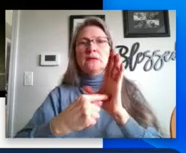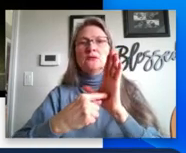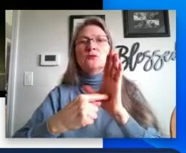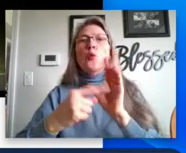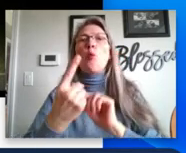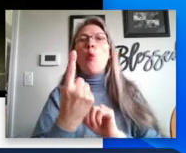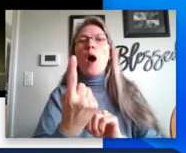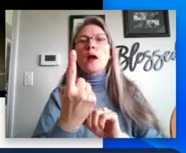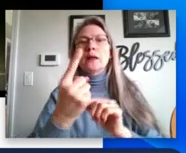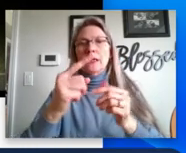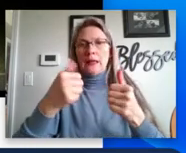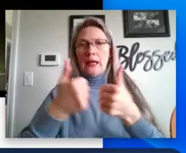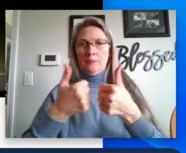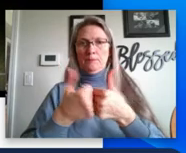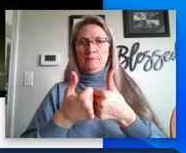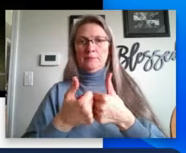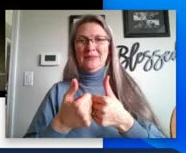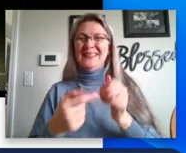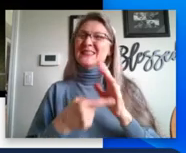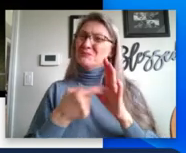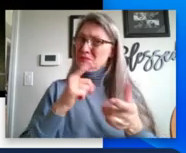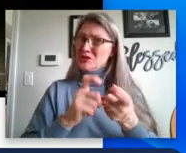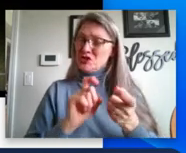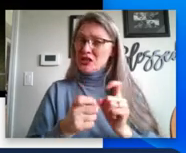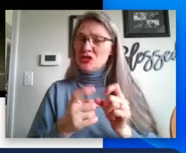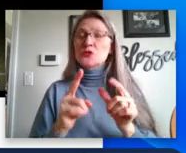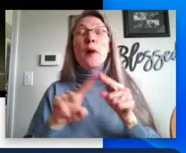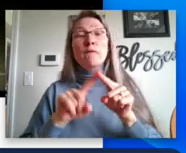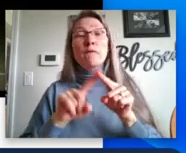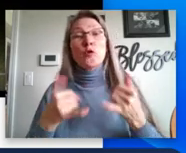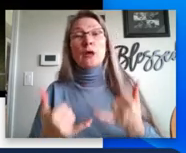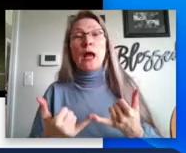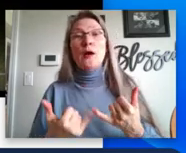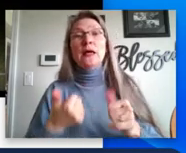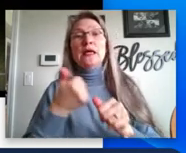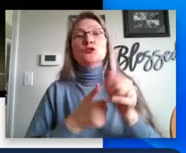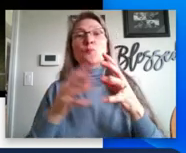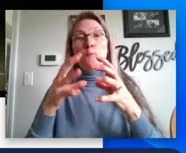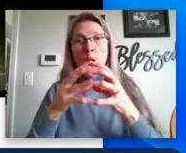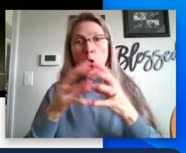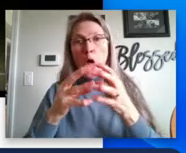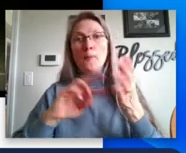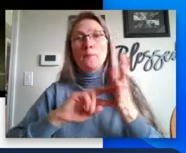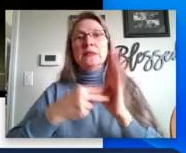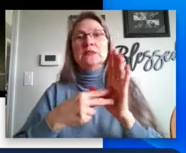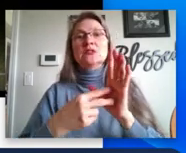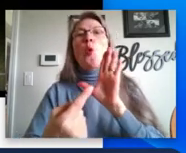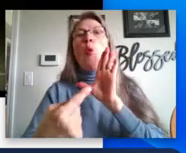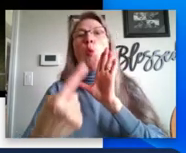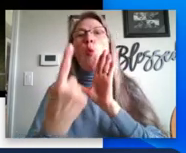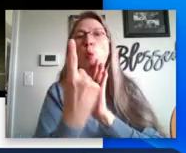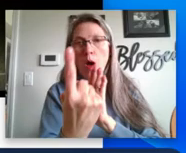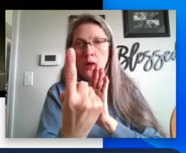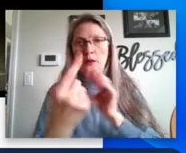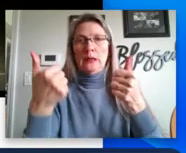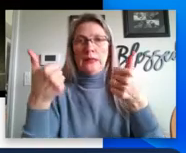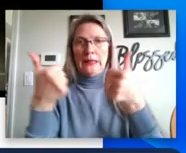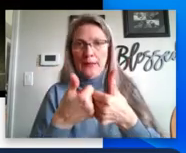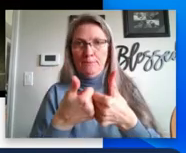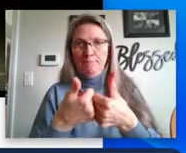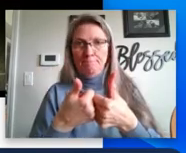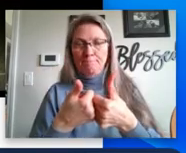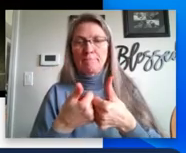game. Sometimes this changes, but for right now, each soccer ball stands for one game. When I